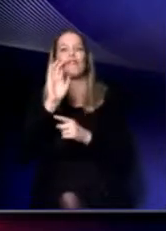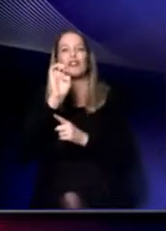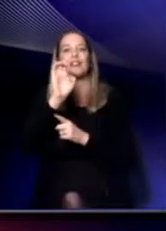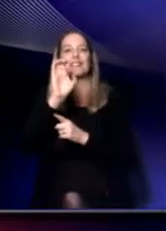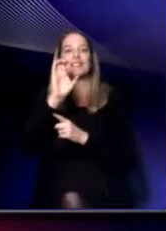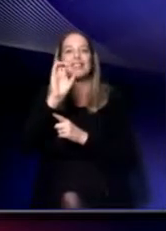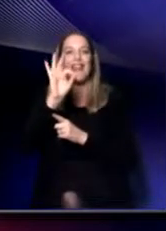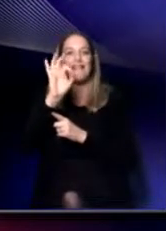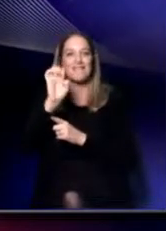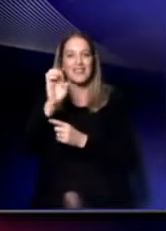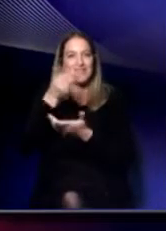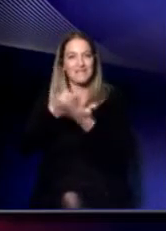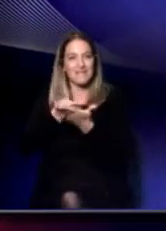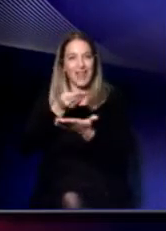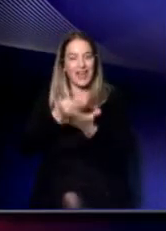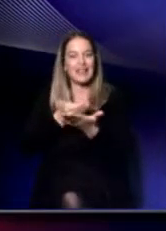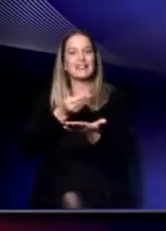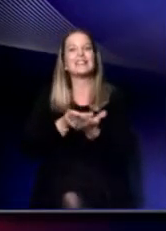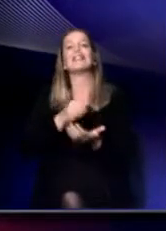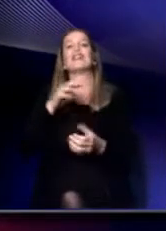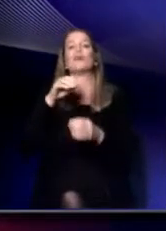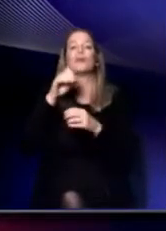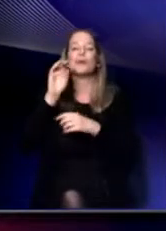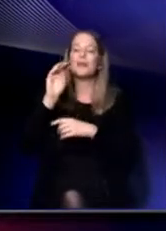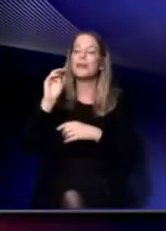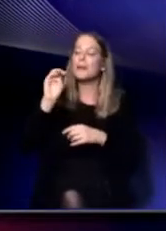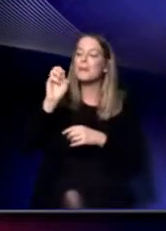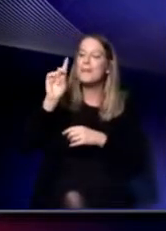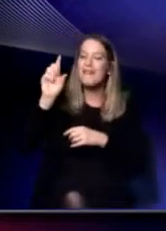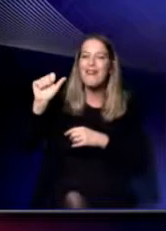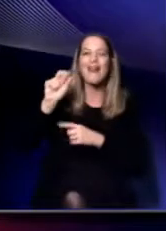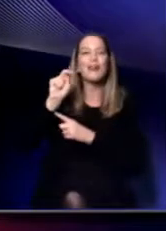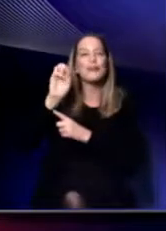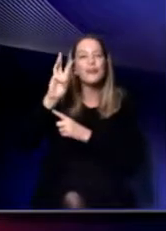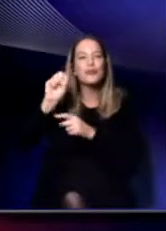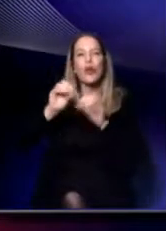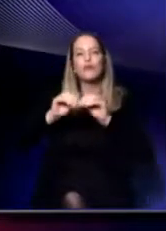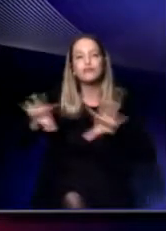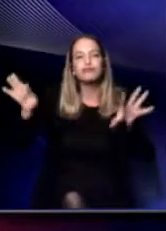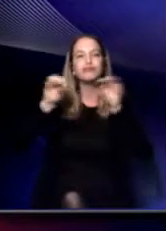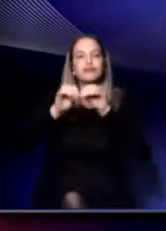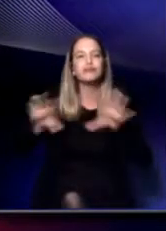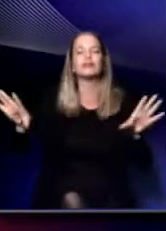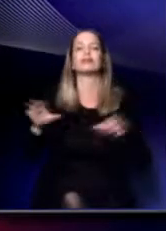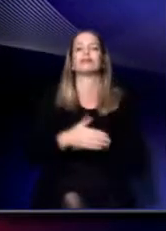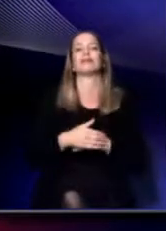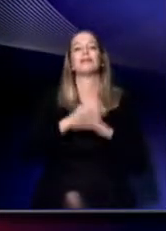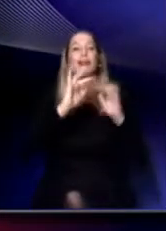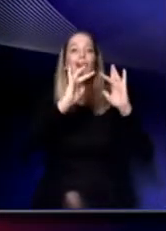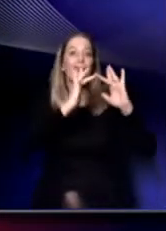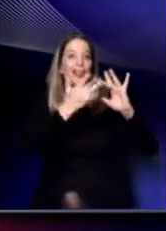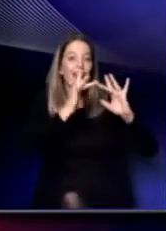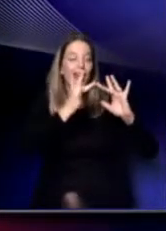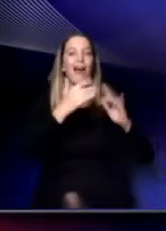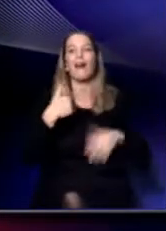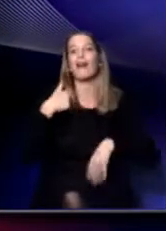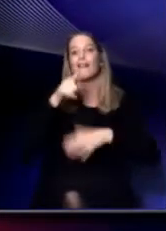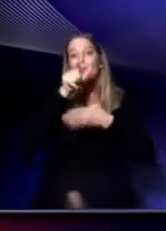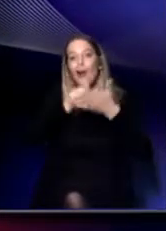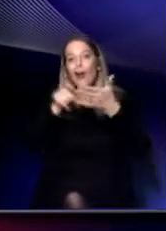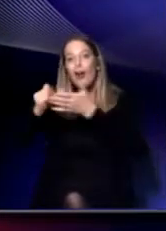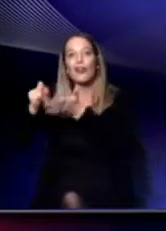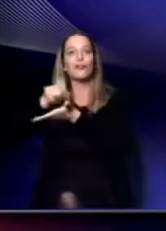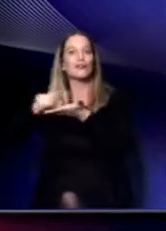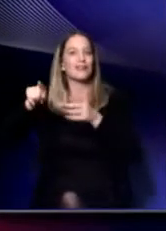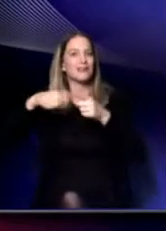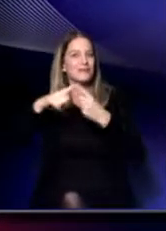has been featured in various media releases, websites, several articles written about it, and those are